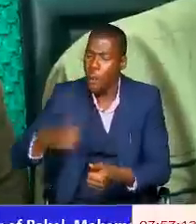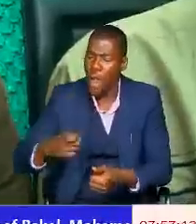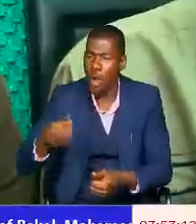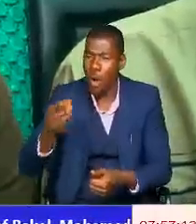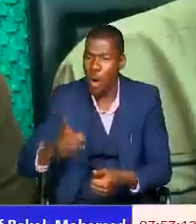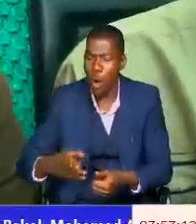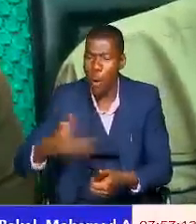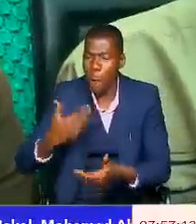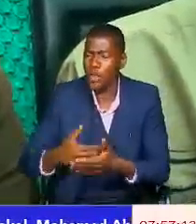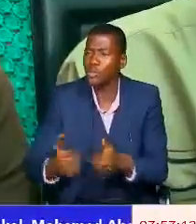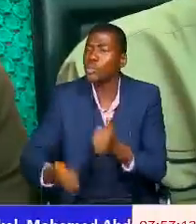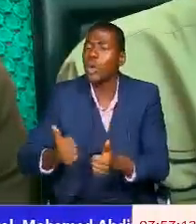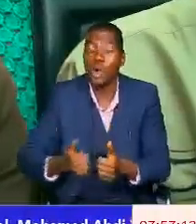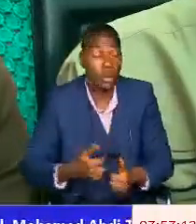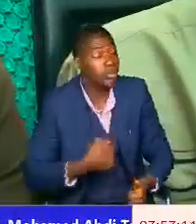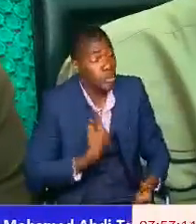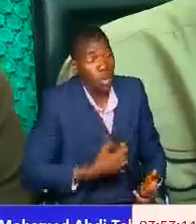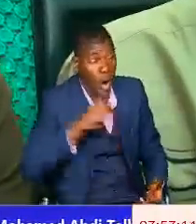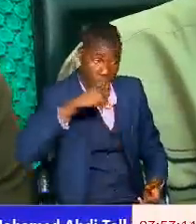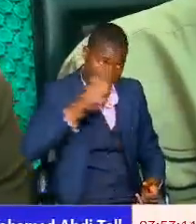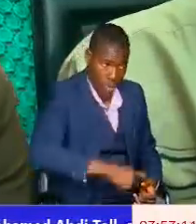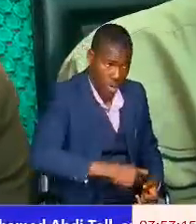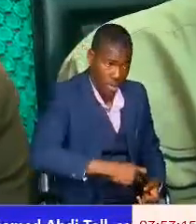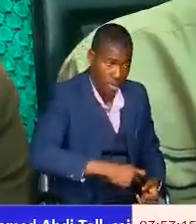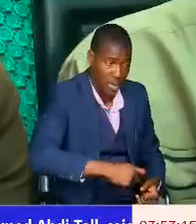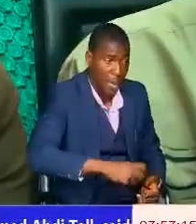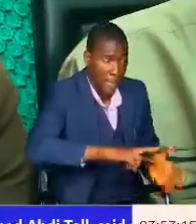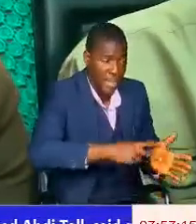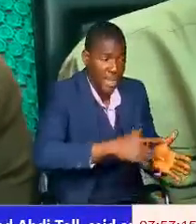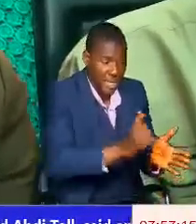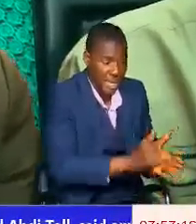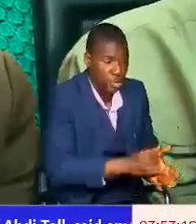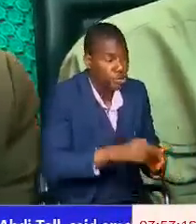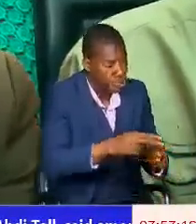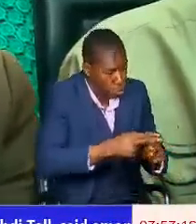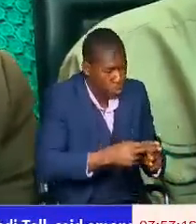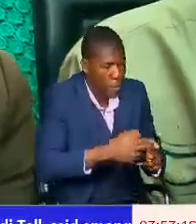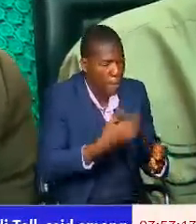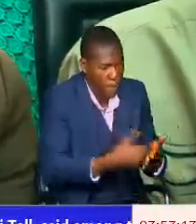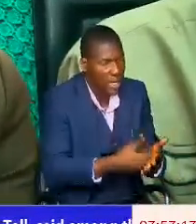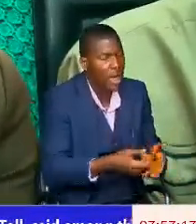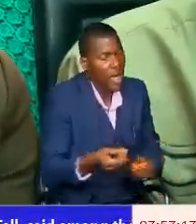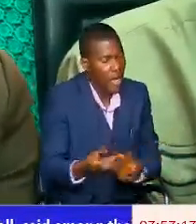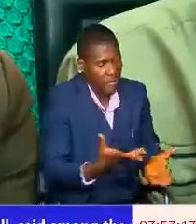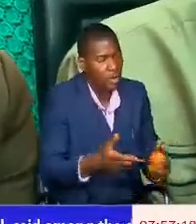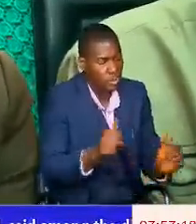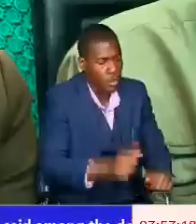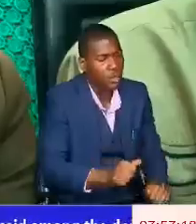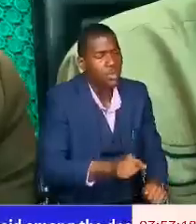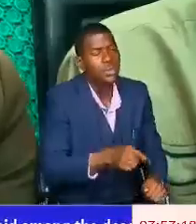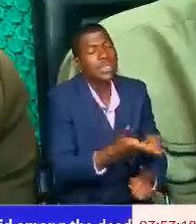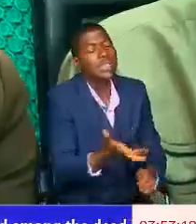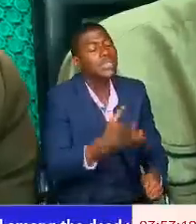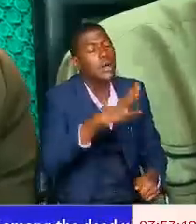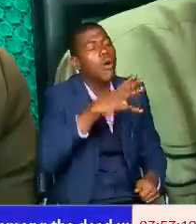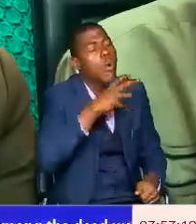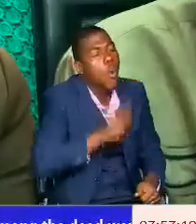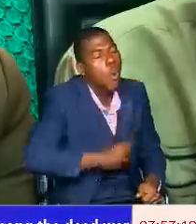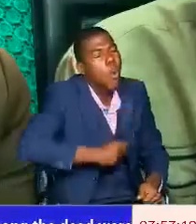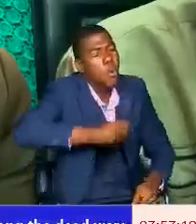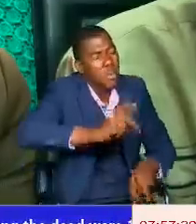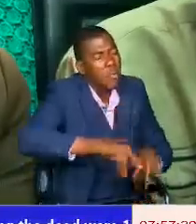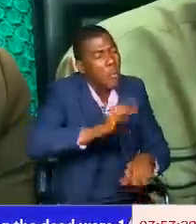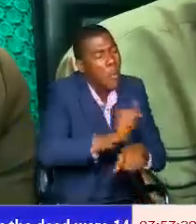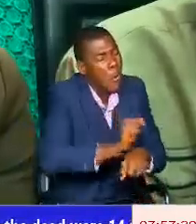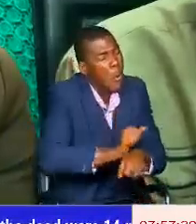kind of authority. Oh, yes, say money go day. The money go day very soon. And once that happens, it means say people like